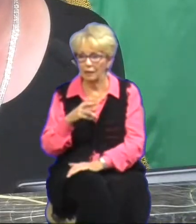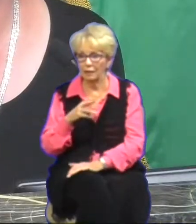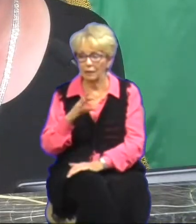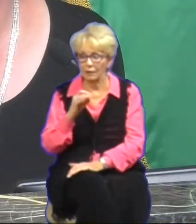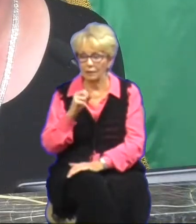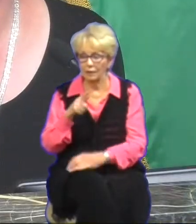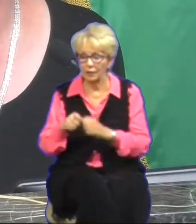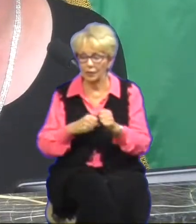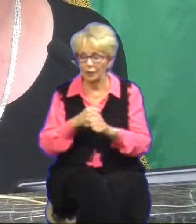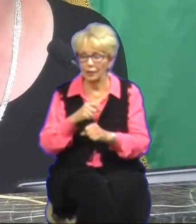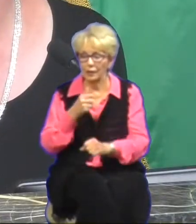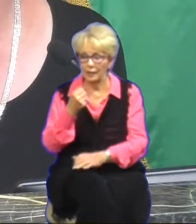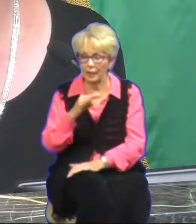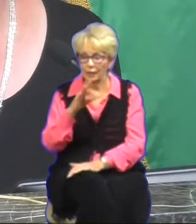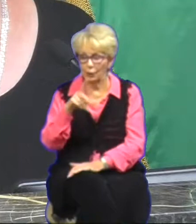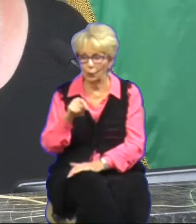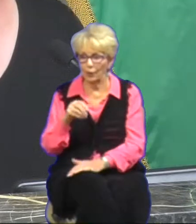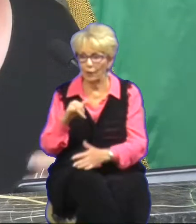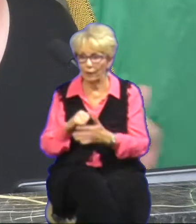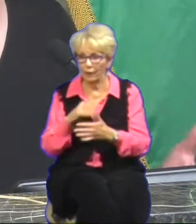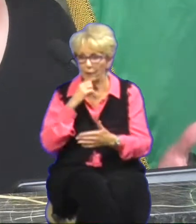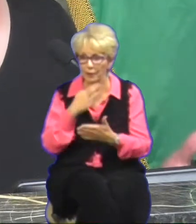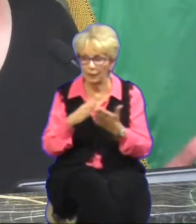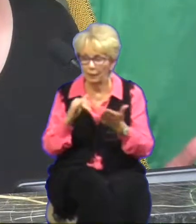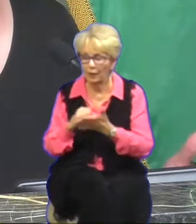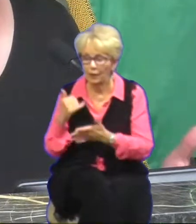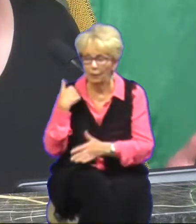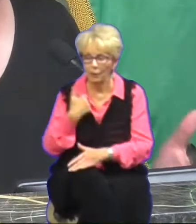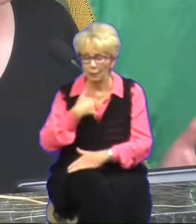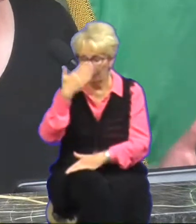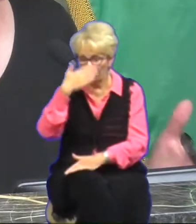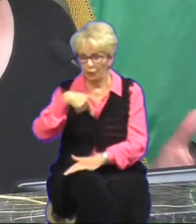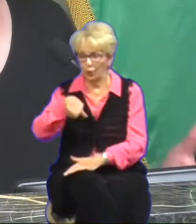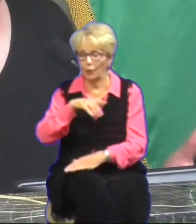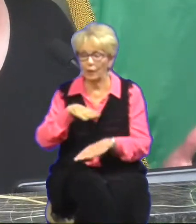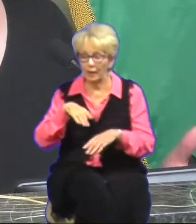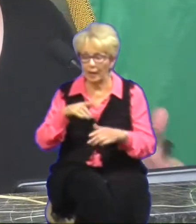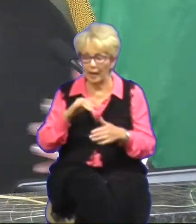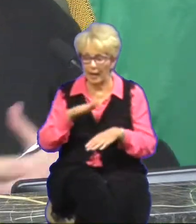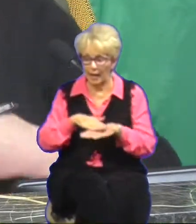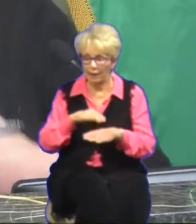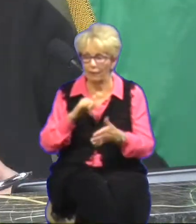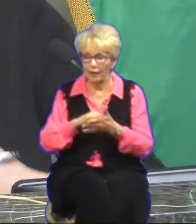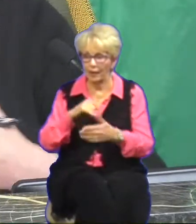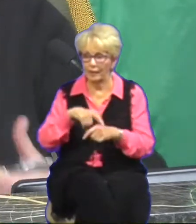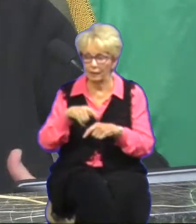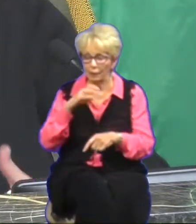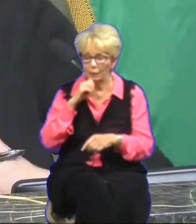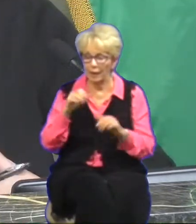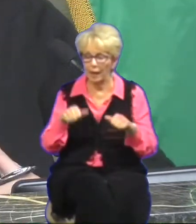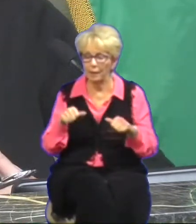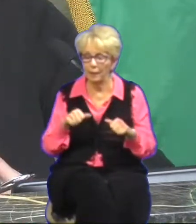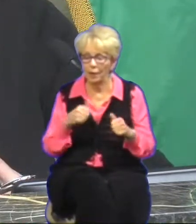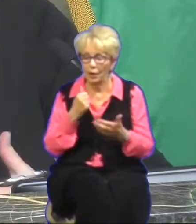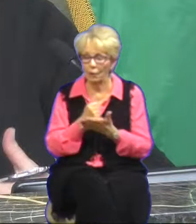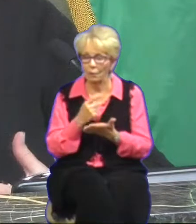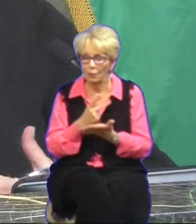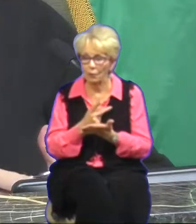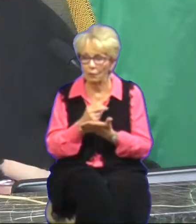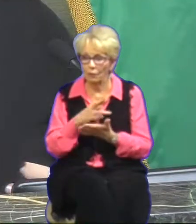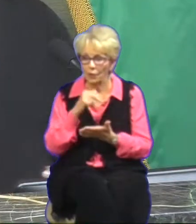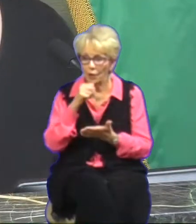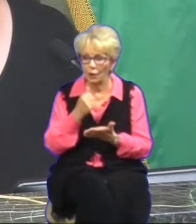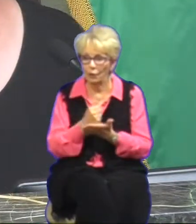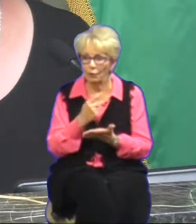year 1920. And that would be something that we would bring before you at that time that you would be able to approve or